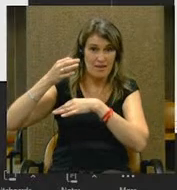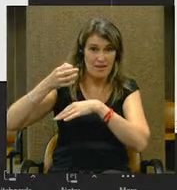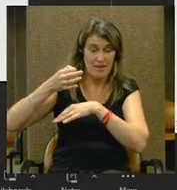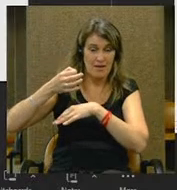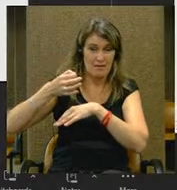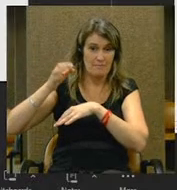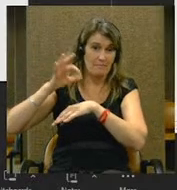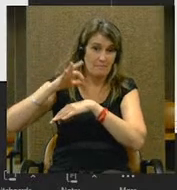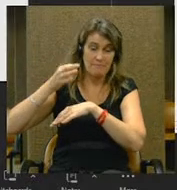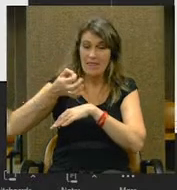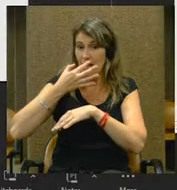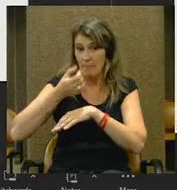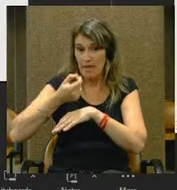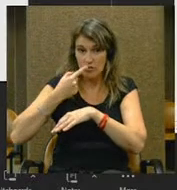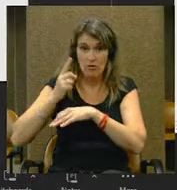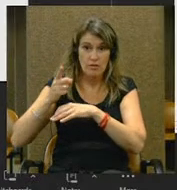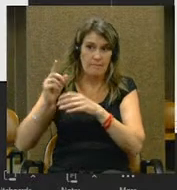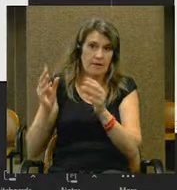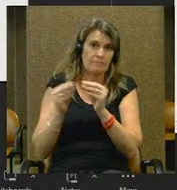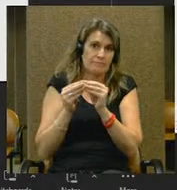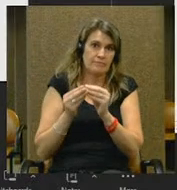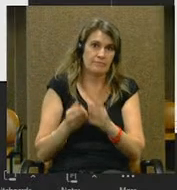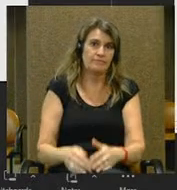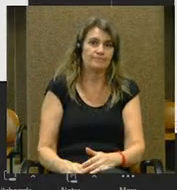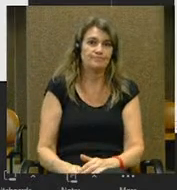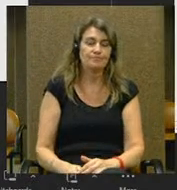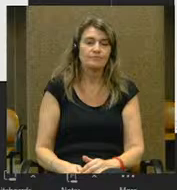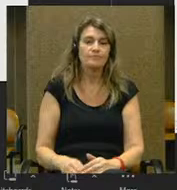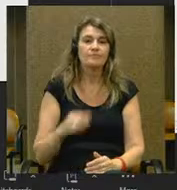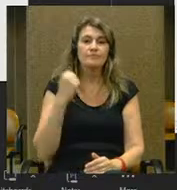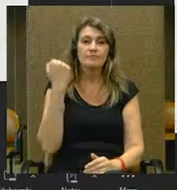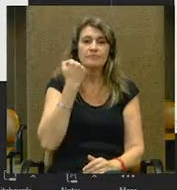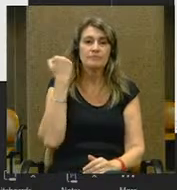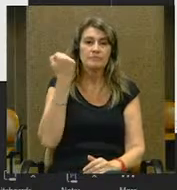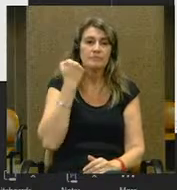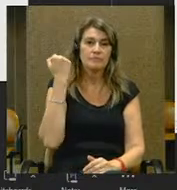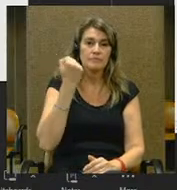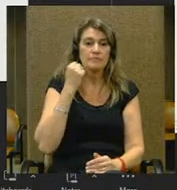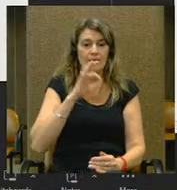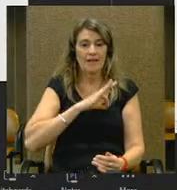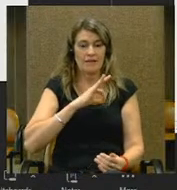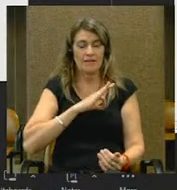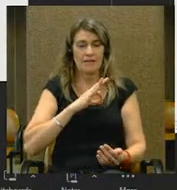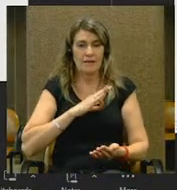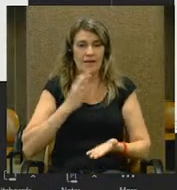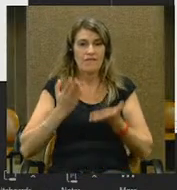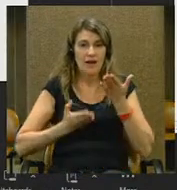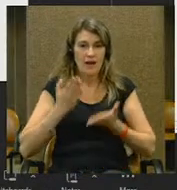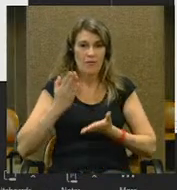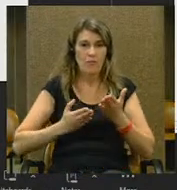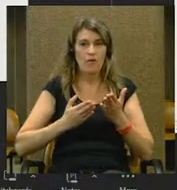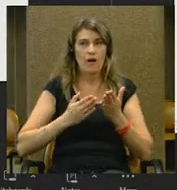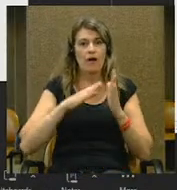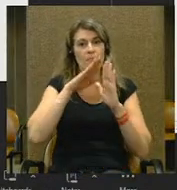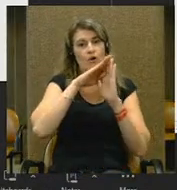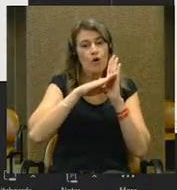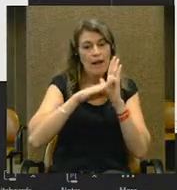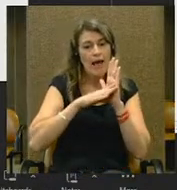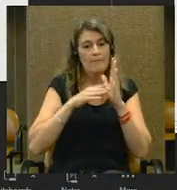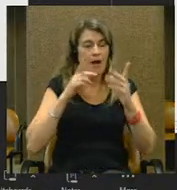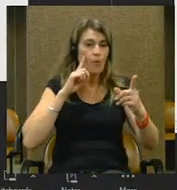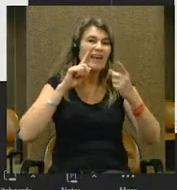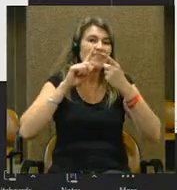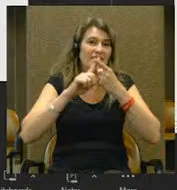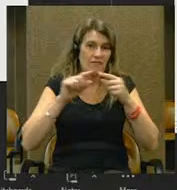And you know, it's critical to evaluate programs. We have quite an evaluation, monitoring, and research